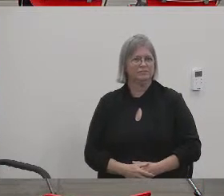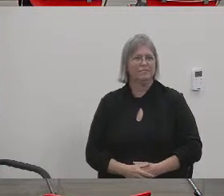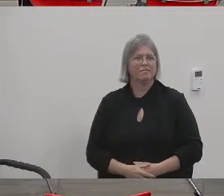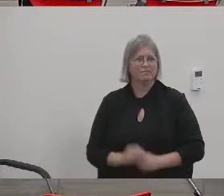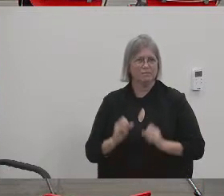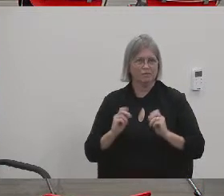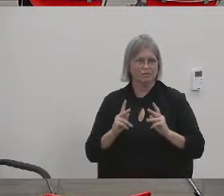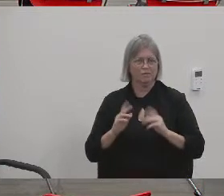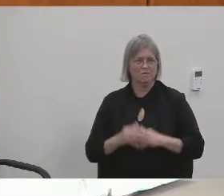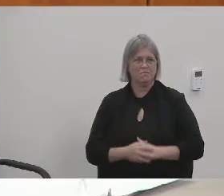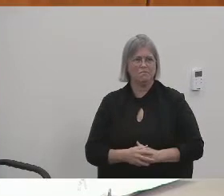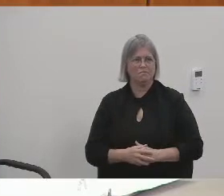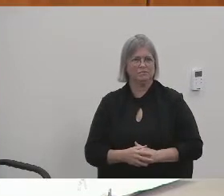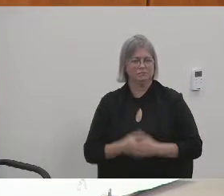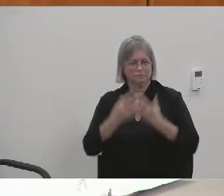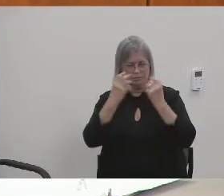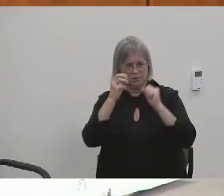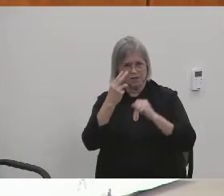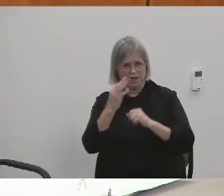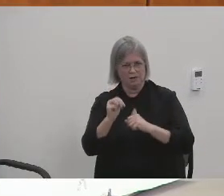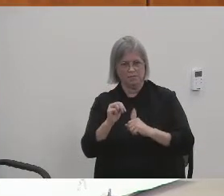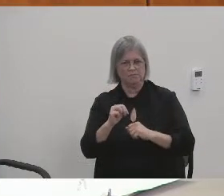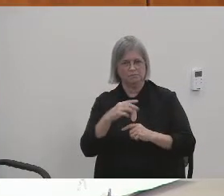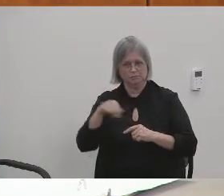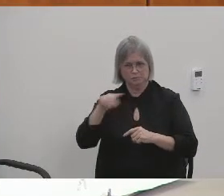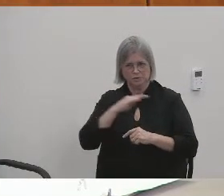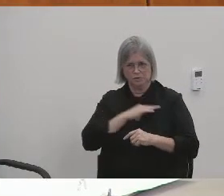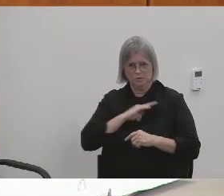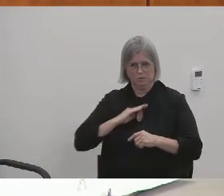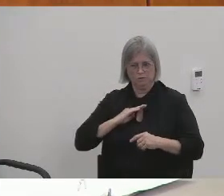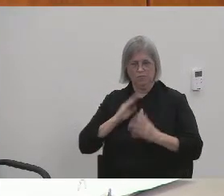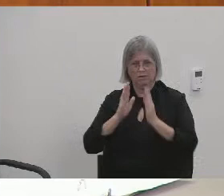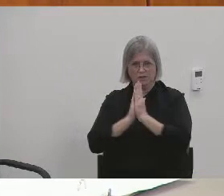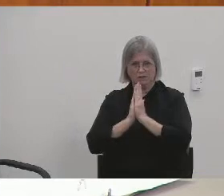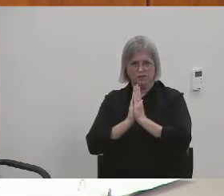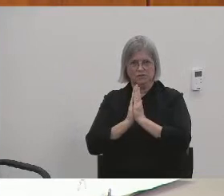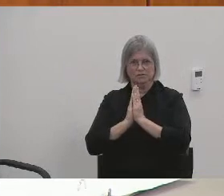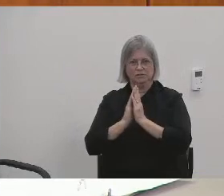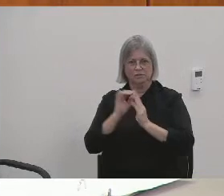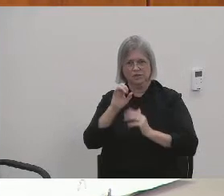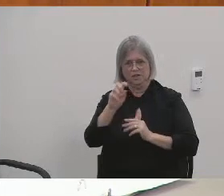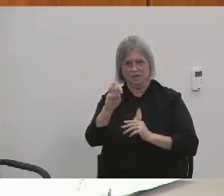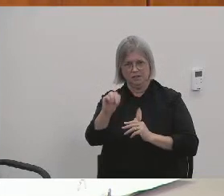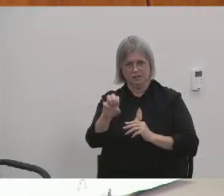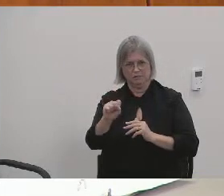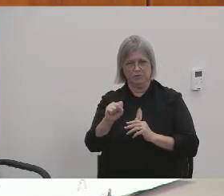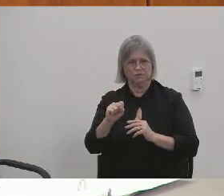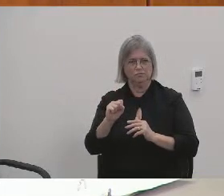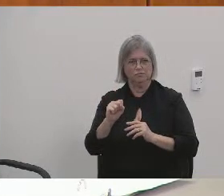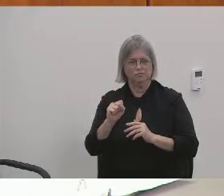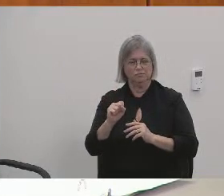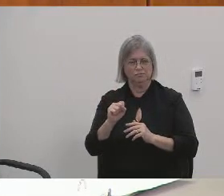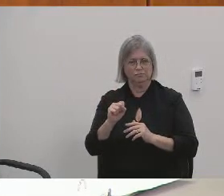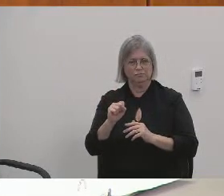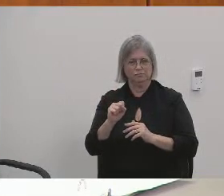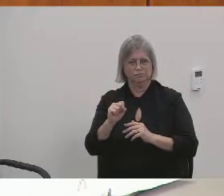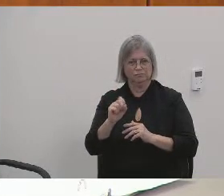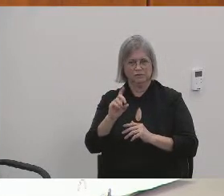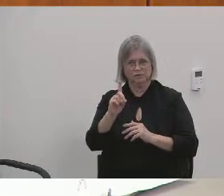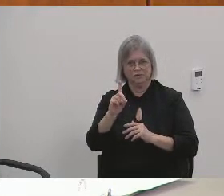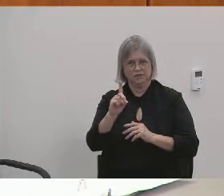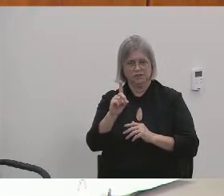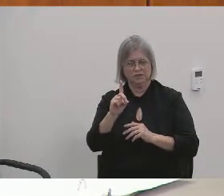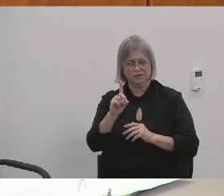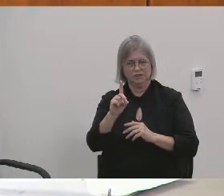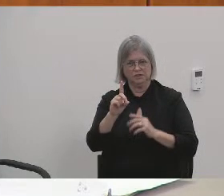Okay. Yep, President Ham, members of the board, we're asking for the following items. They are trips. They are D8